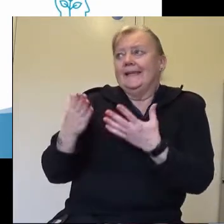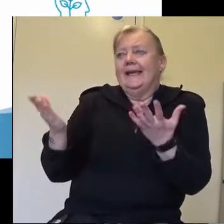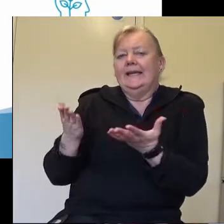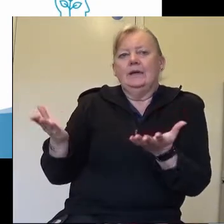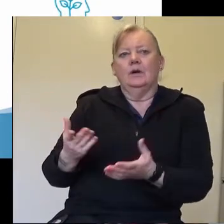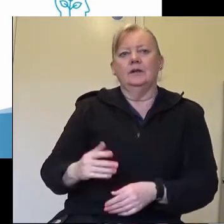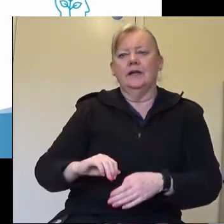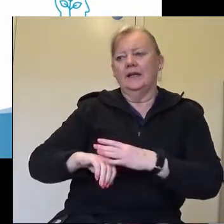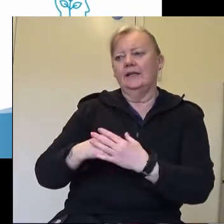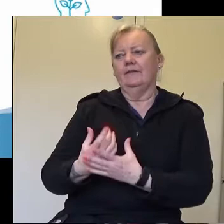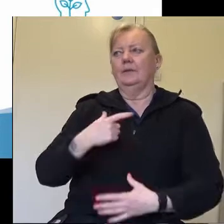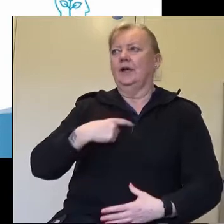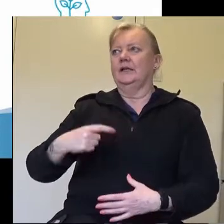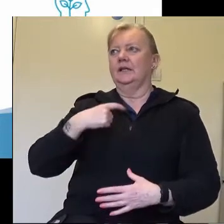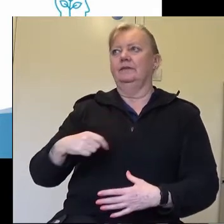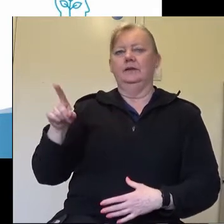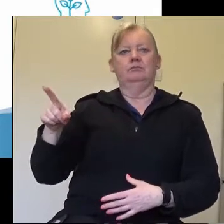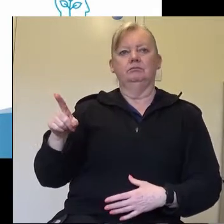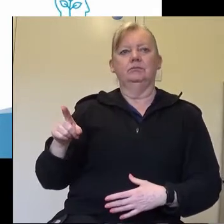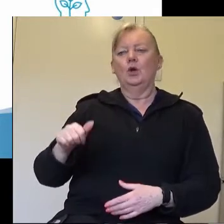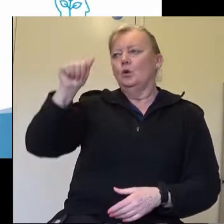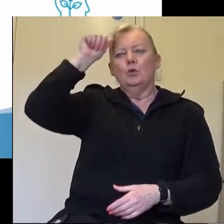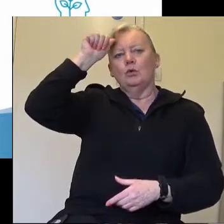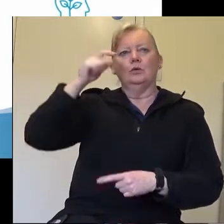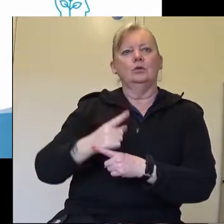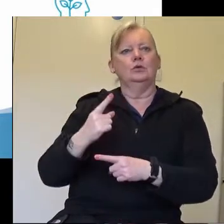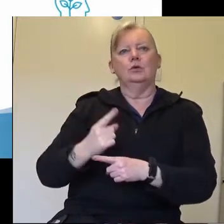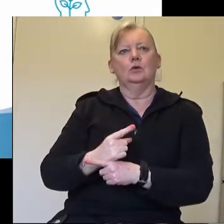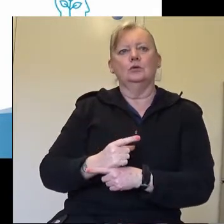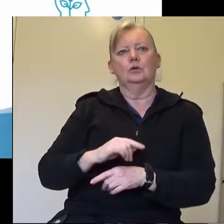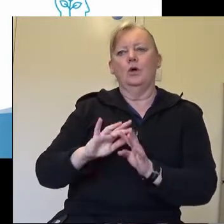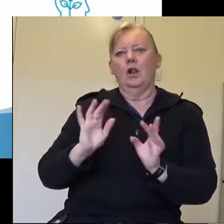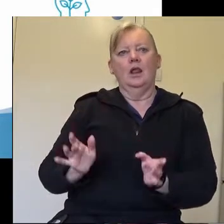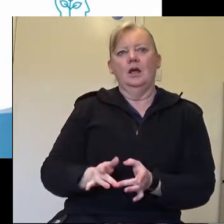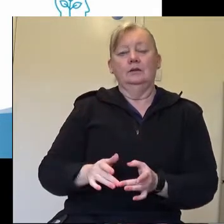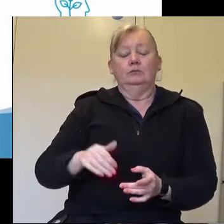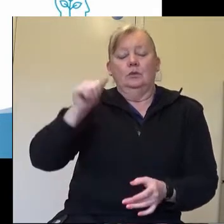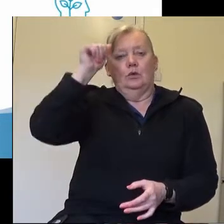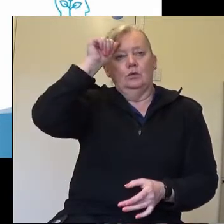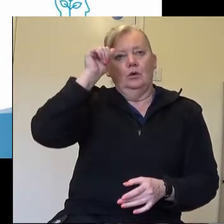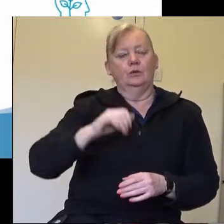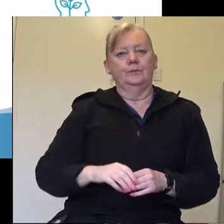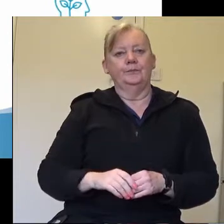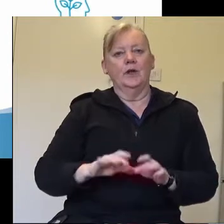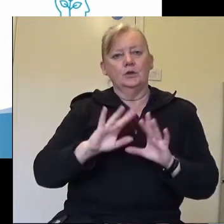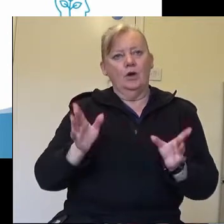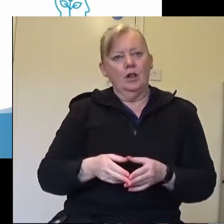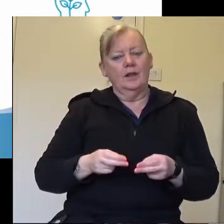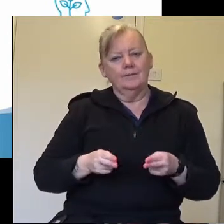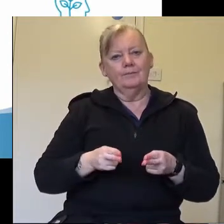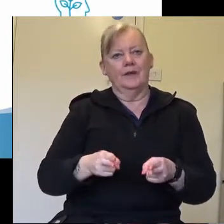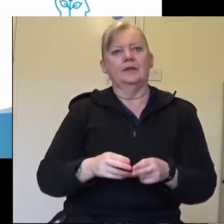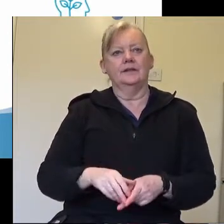that anybody can adopt any identity, and it's not always possible to know who they're talking to online. And online